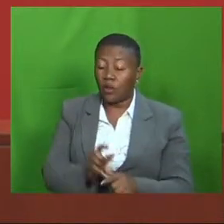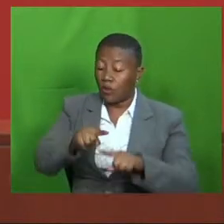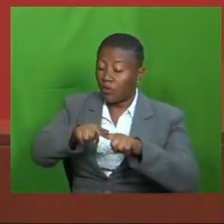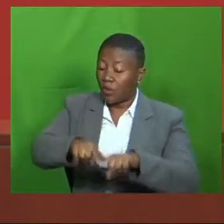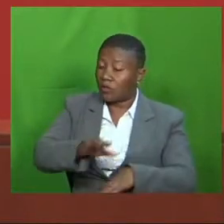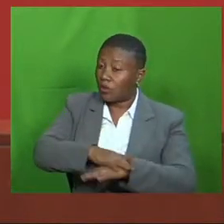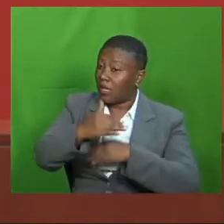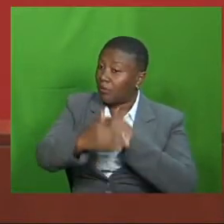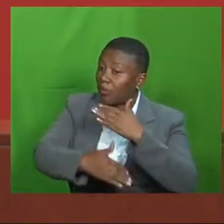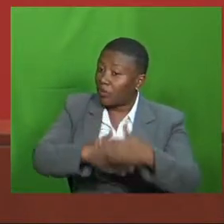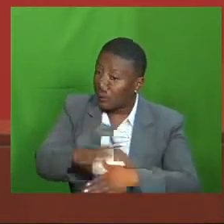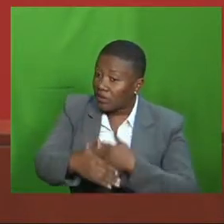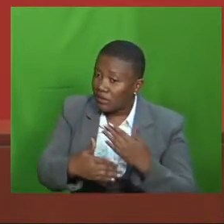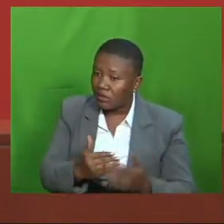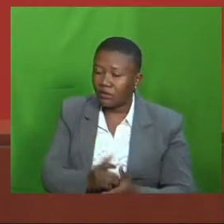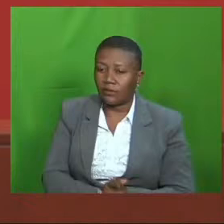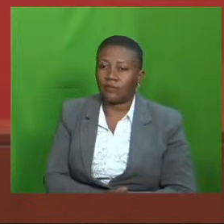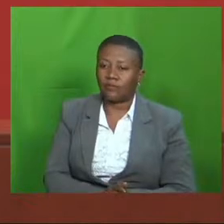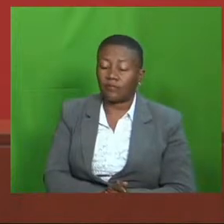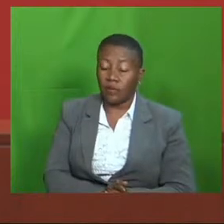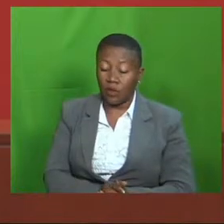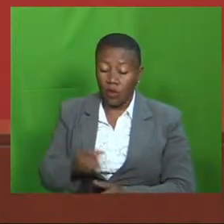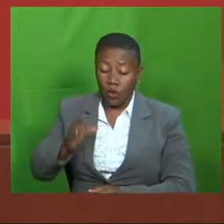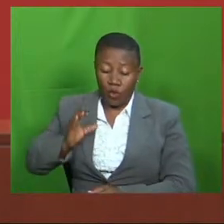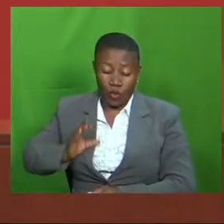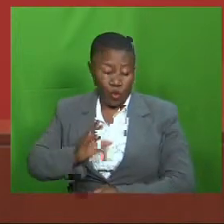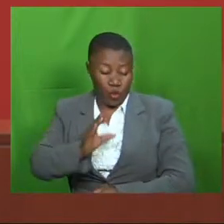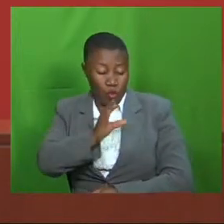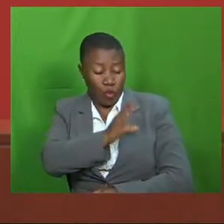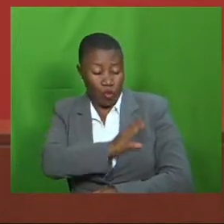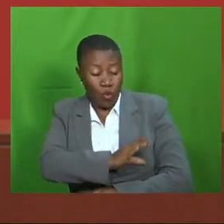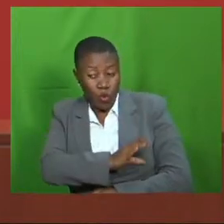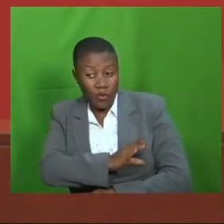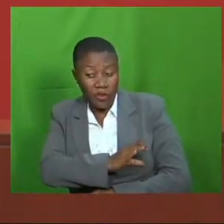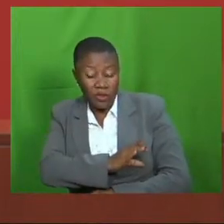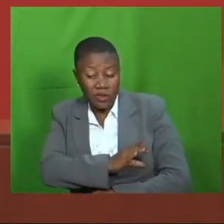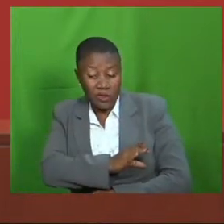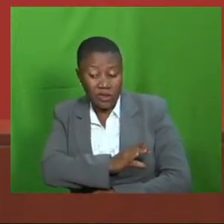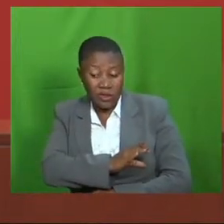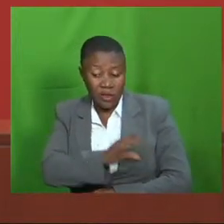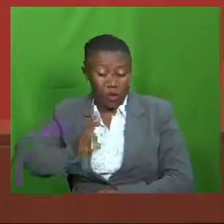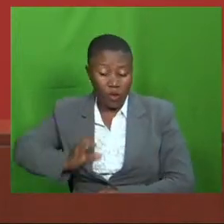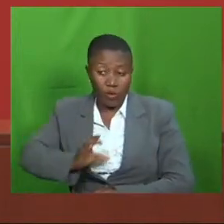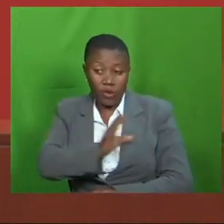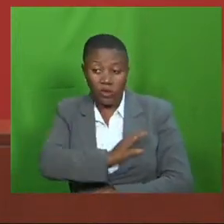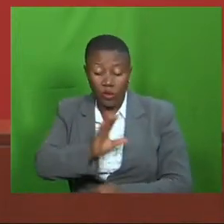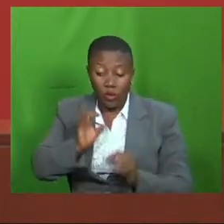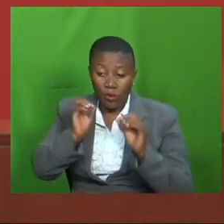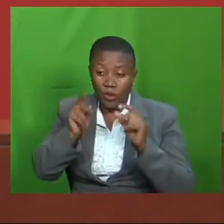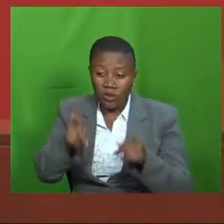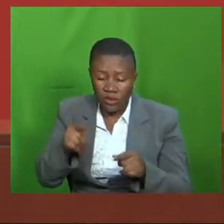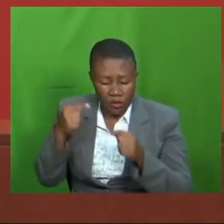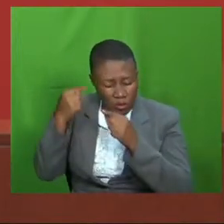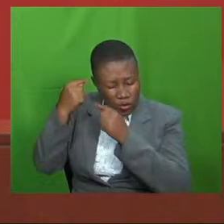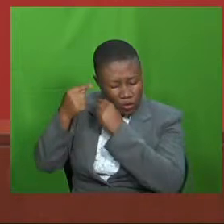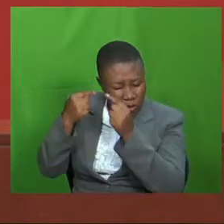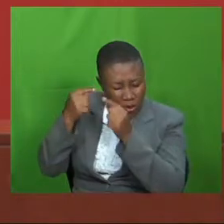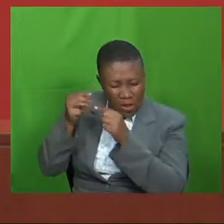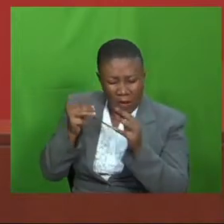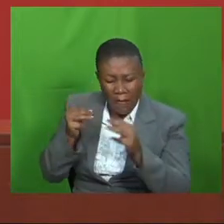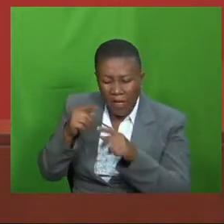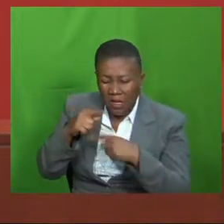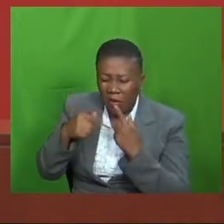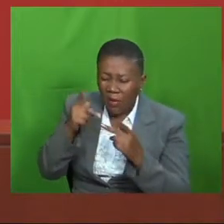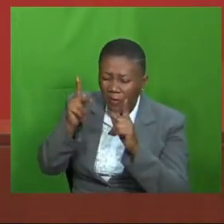outlined above, the Committee of Privileges considered the matter of absenteeism involving